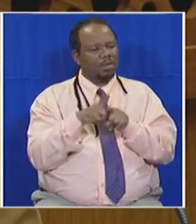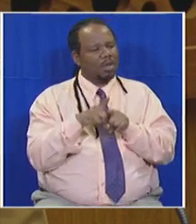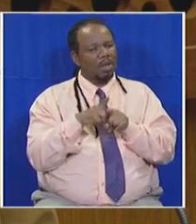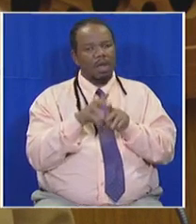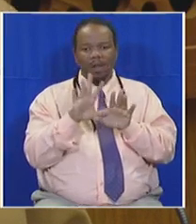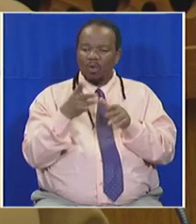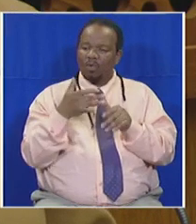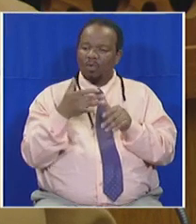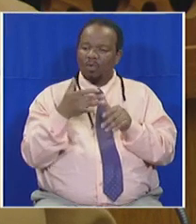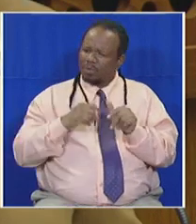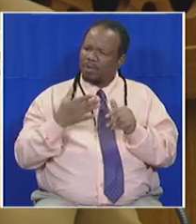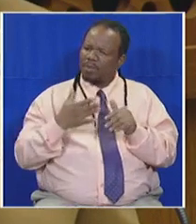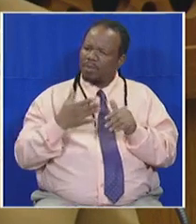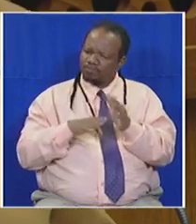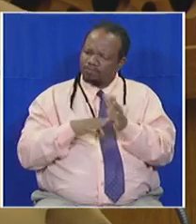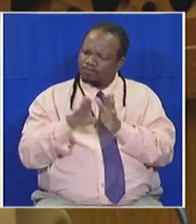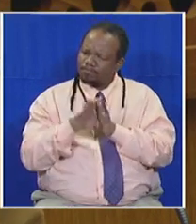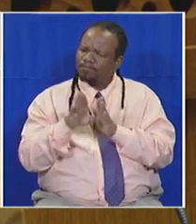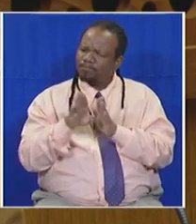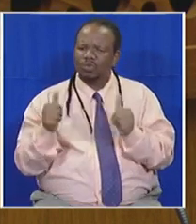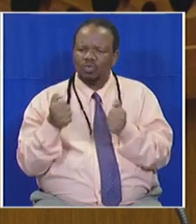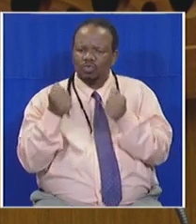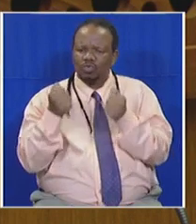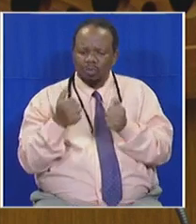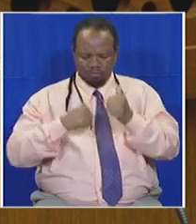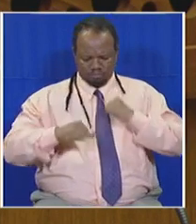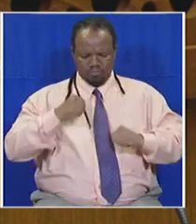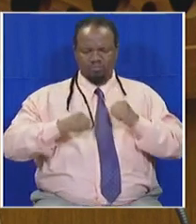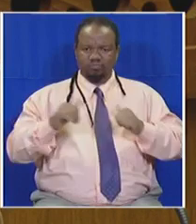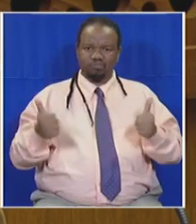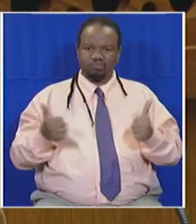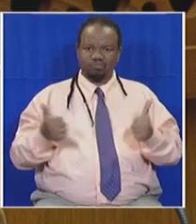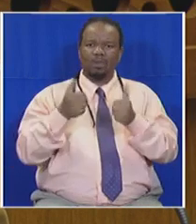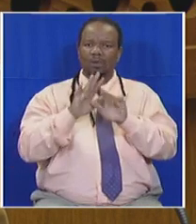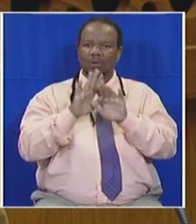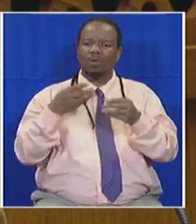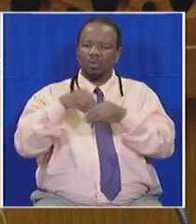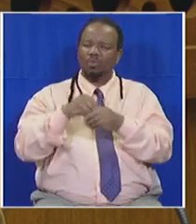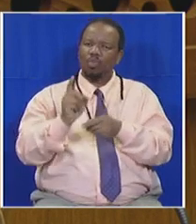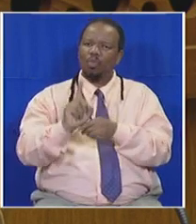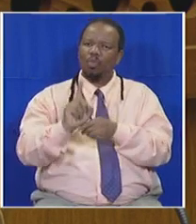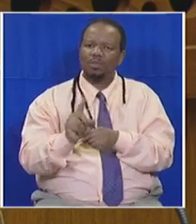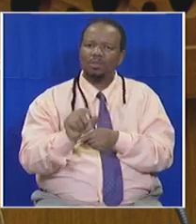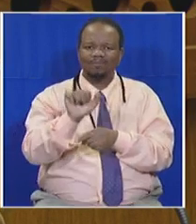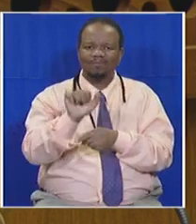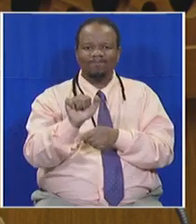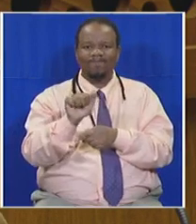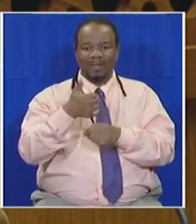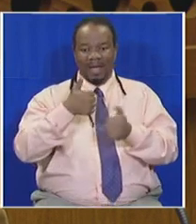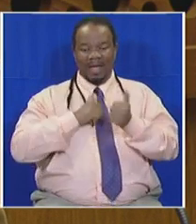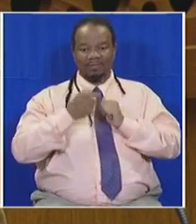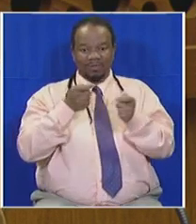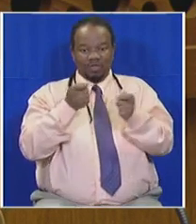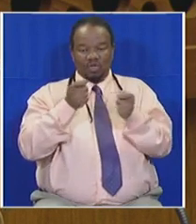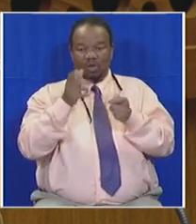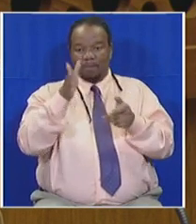municipal administrative system by the department. This includes ensuring that administrative positions are filled